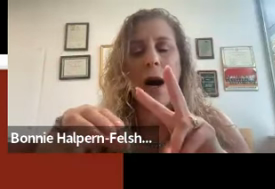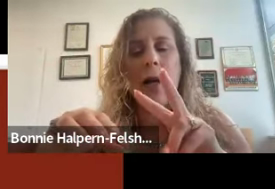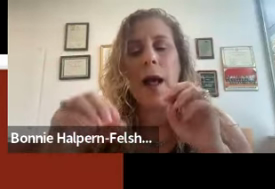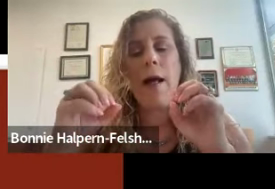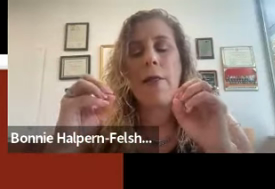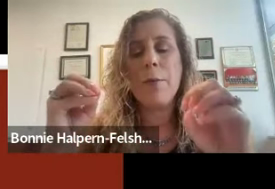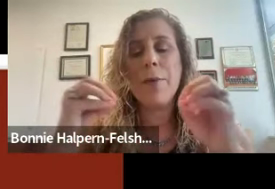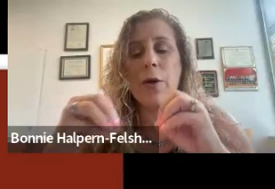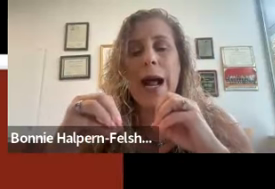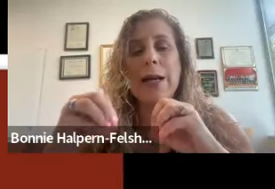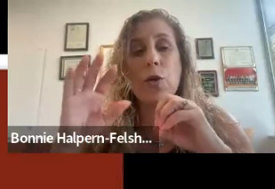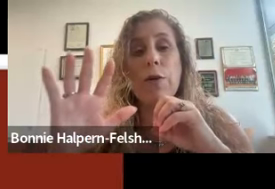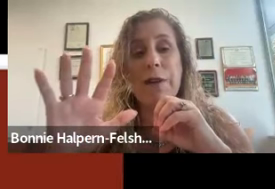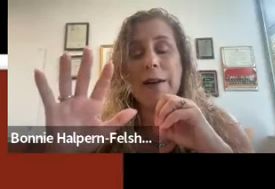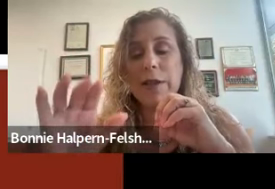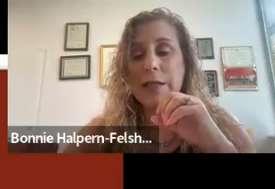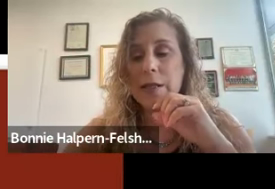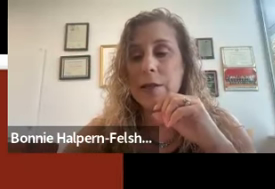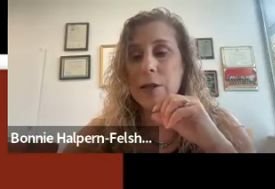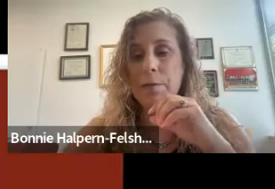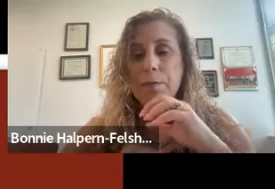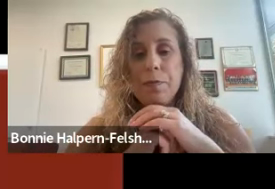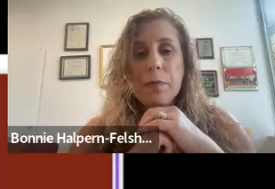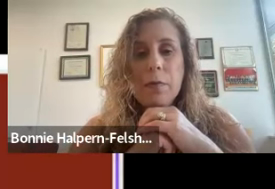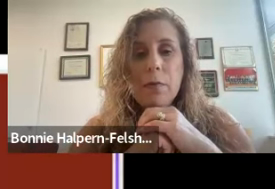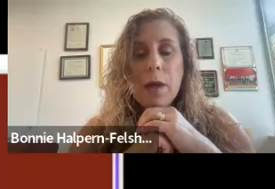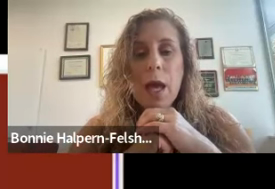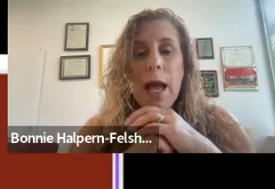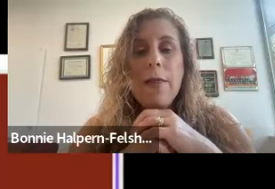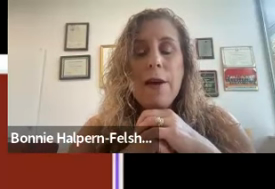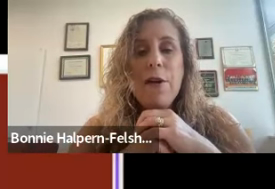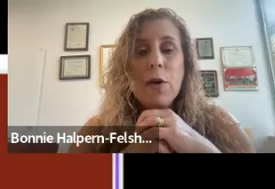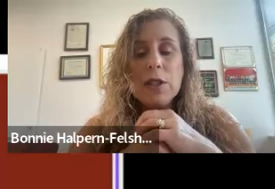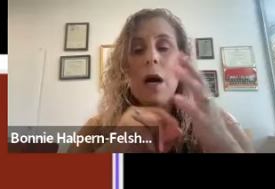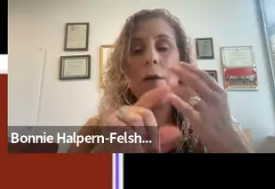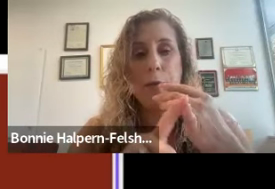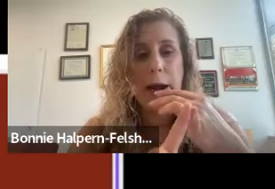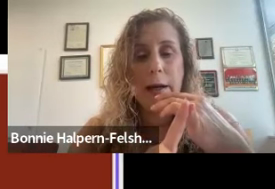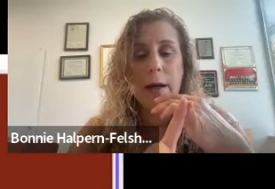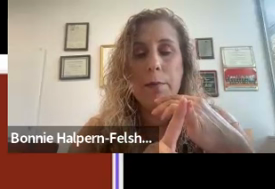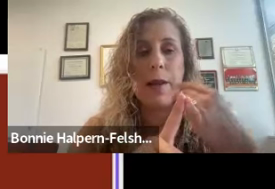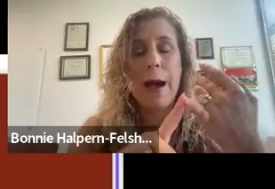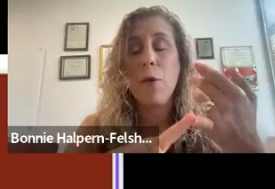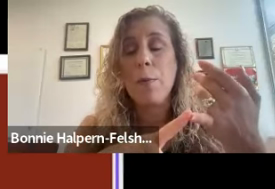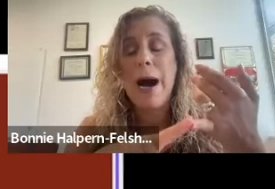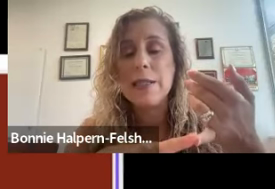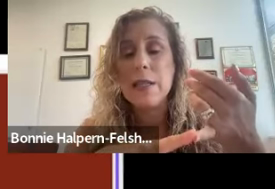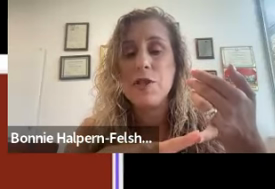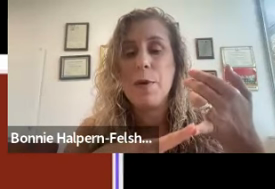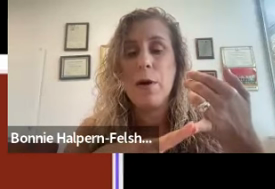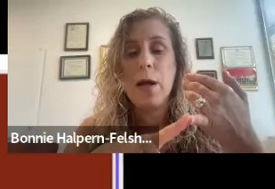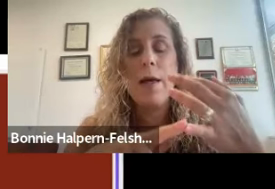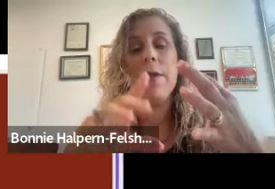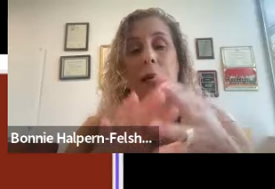and fun. The middle and high school are 5 lessons. And they focus on brain, but in that more